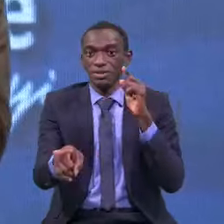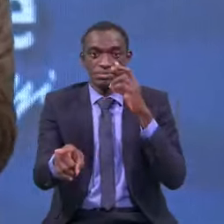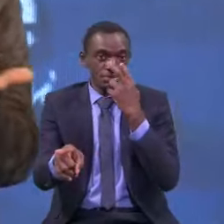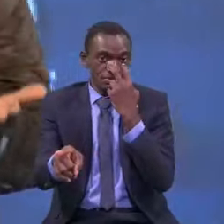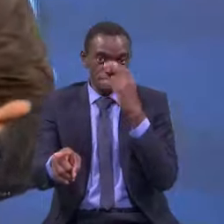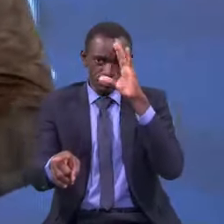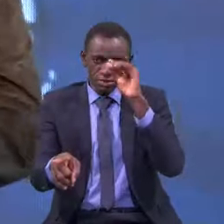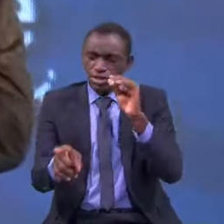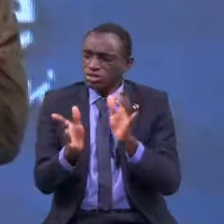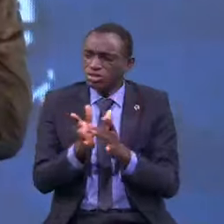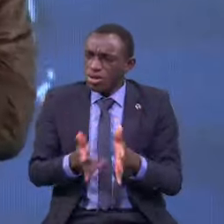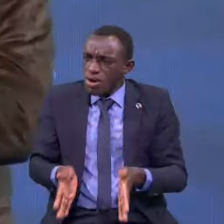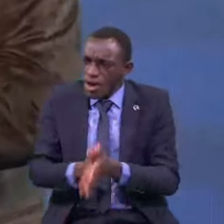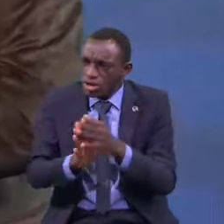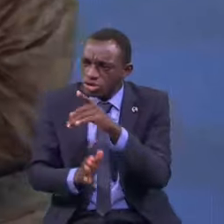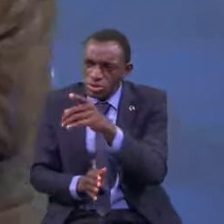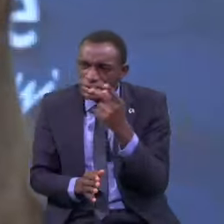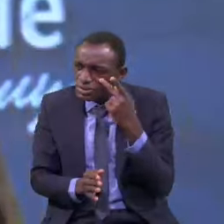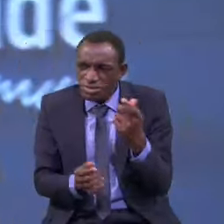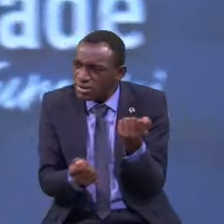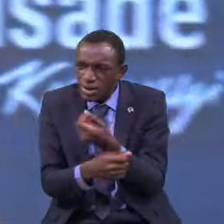if he saw aught.